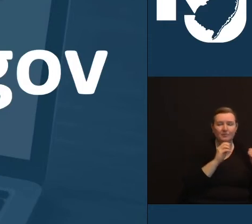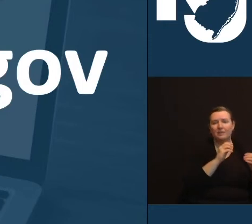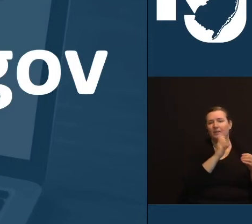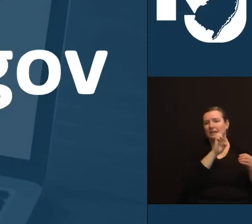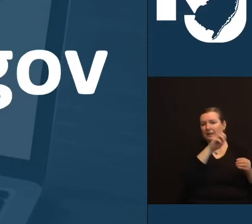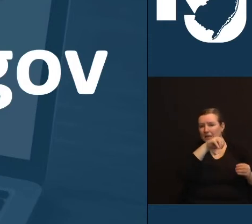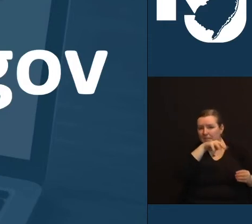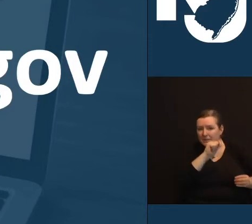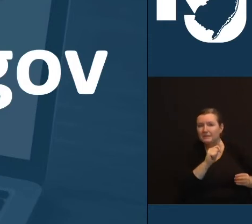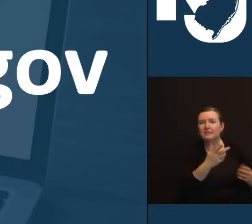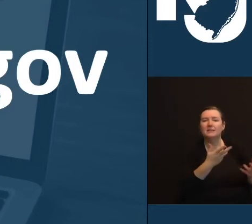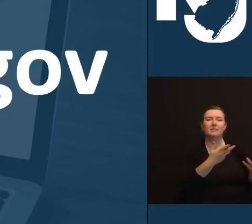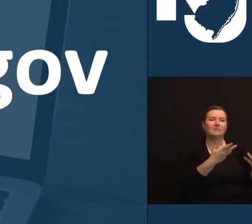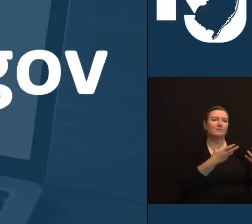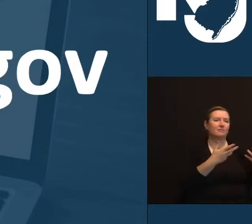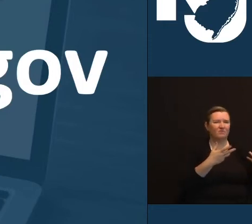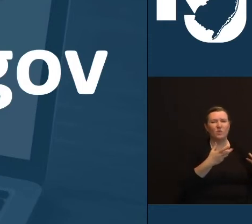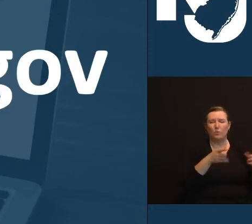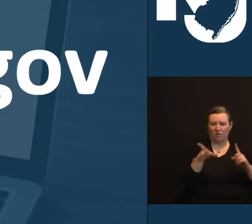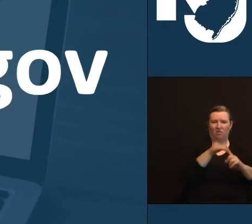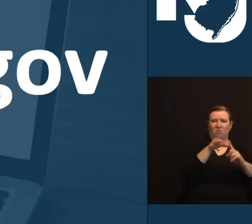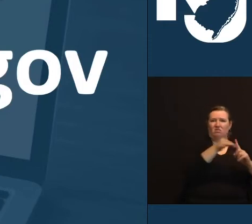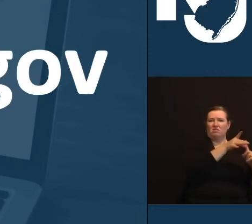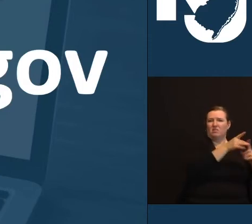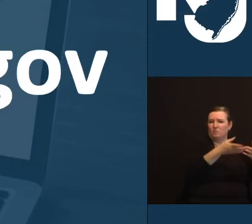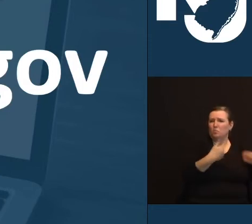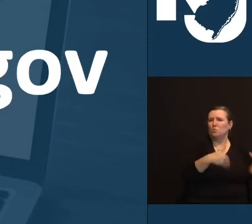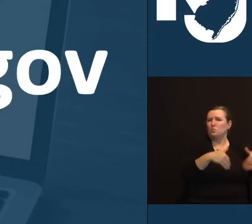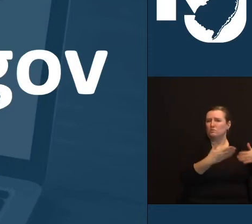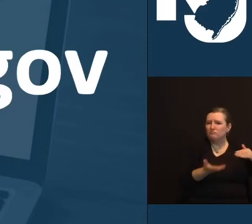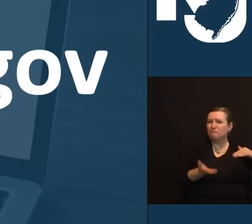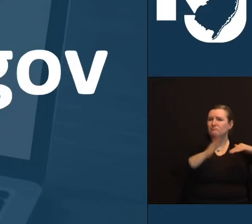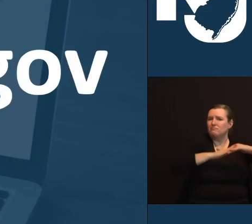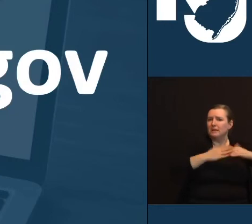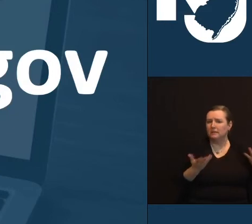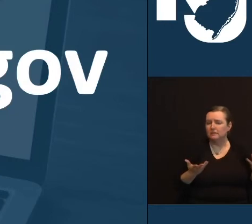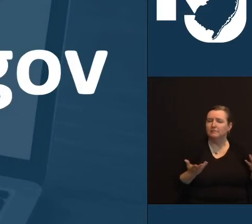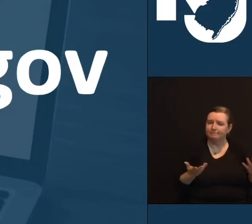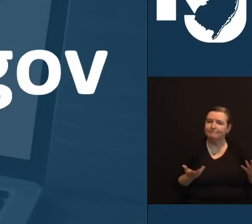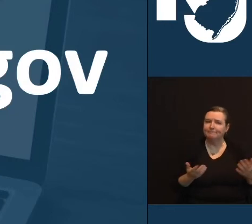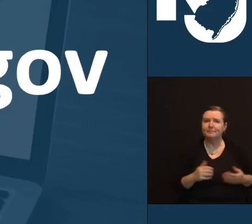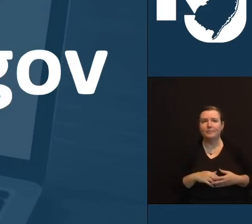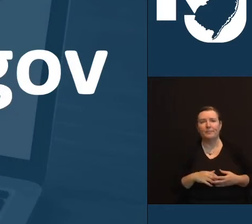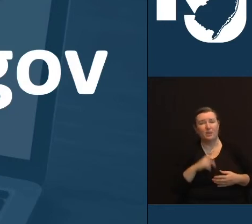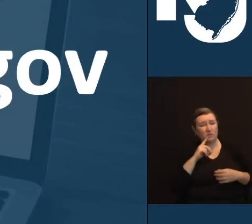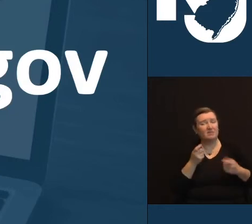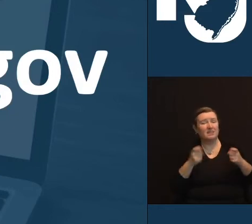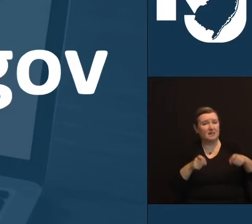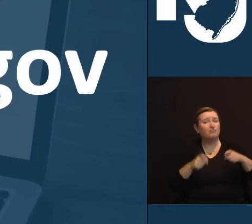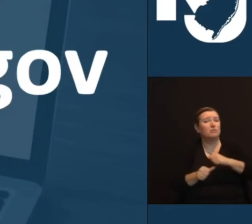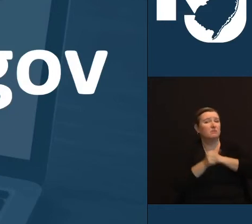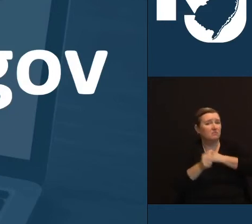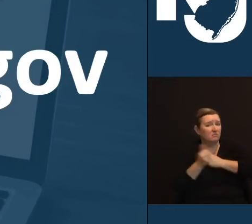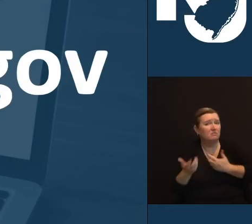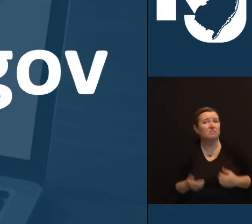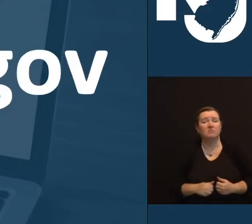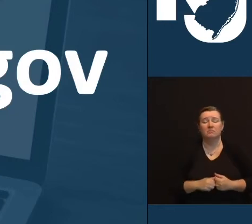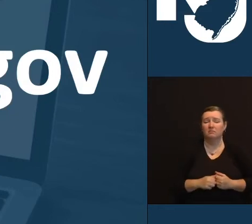chance that one of them will contract this virus and have to take themselves off the field and leave their colleagues to pick up even more of the